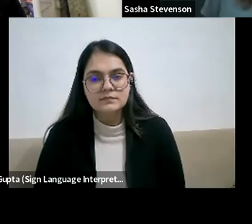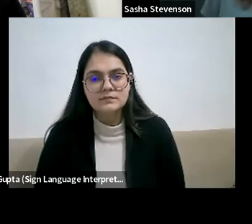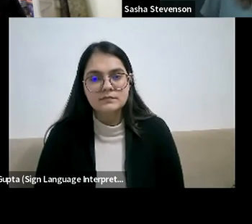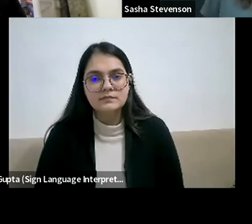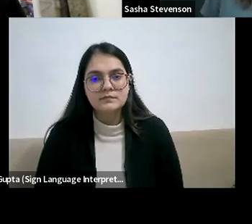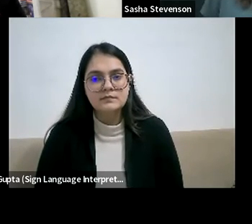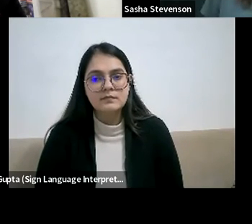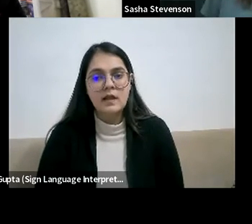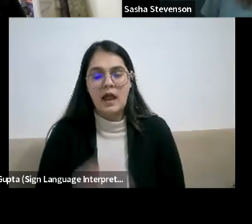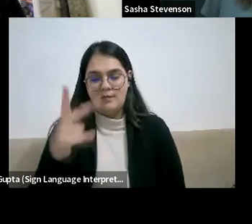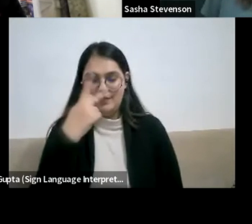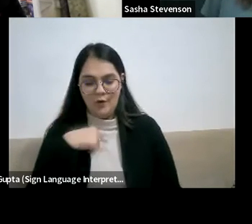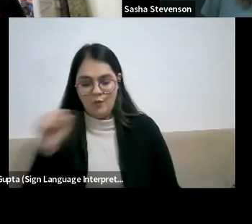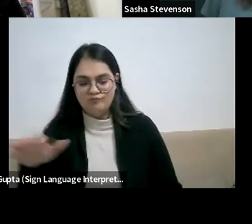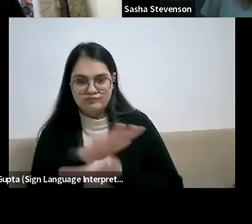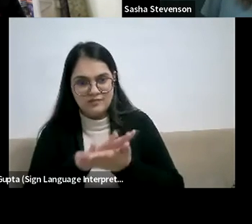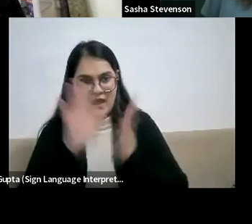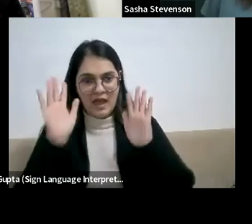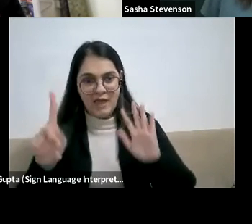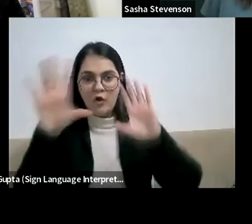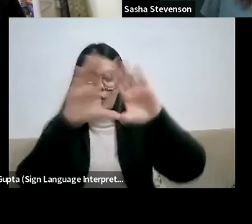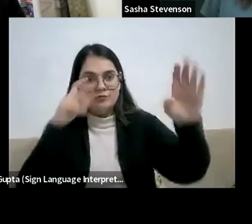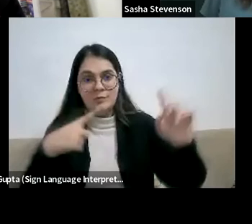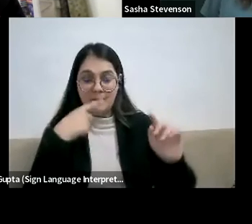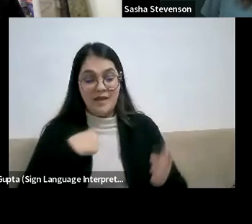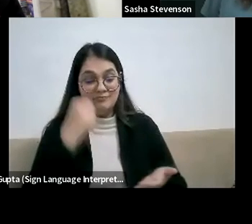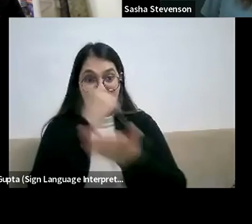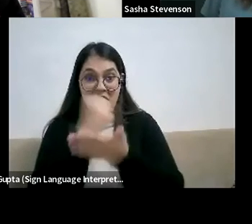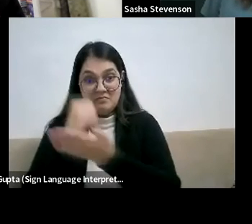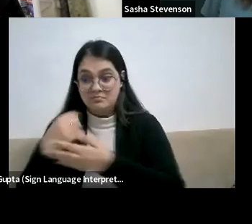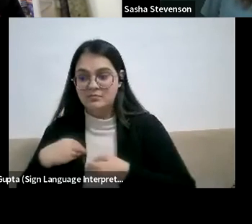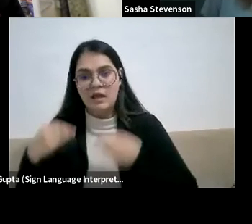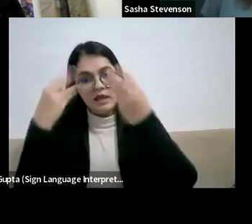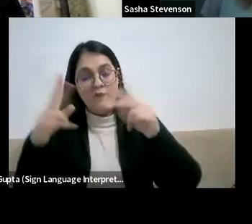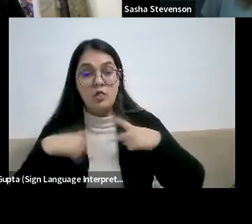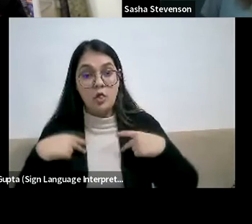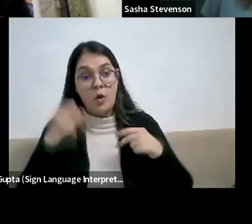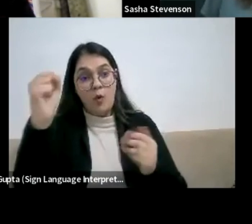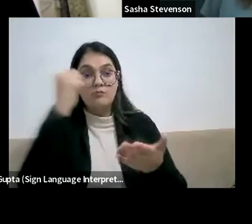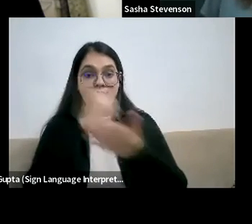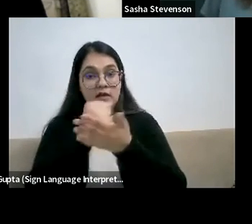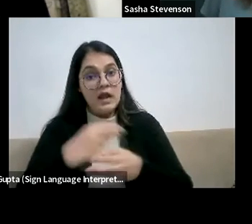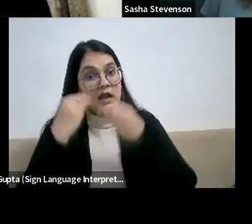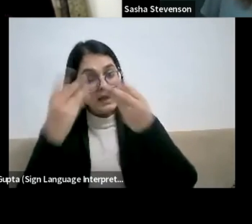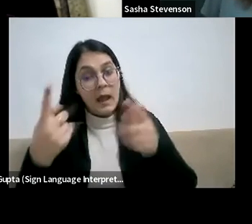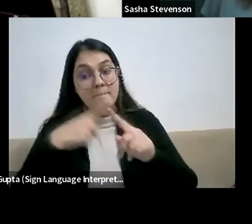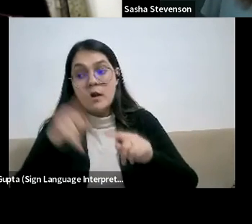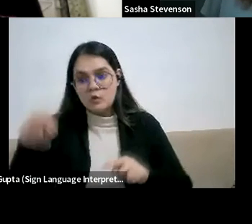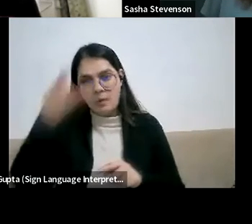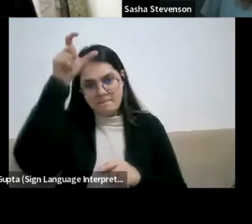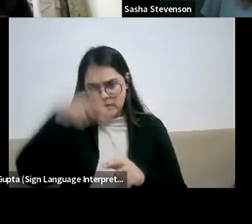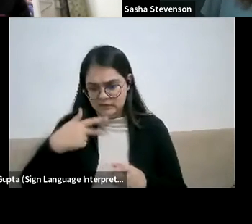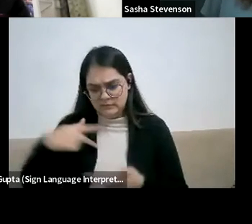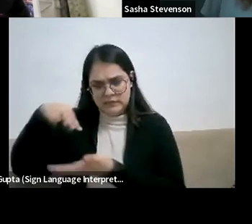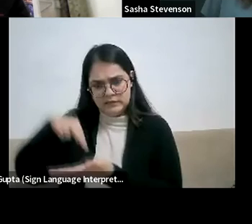At surface level, constitution may give you a lot of rights, laws may give you a lot of rights, but are you in a position to exercise those